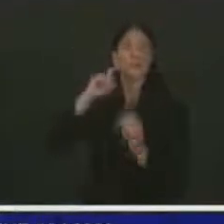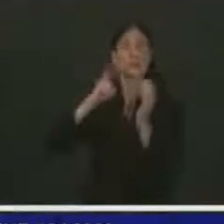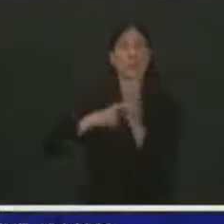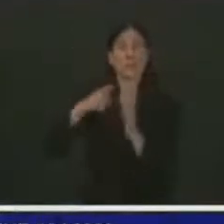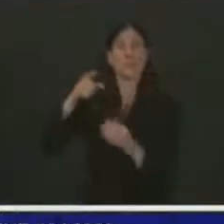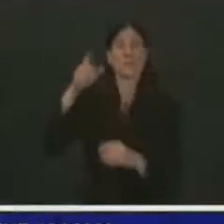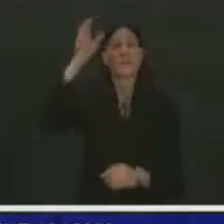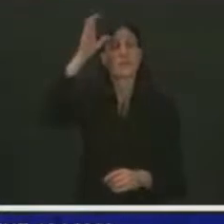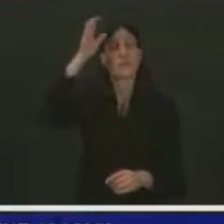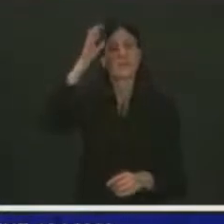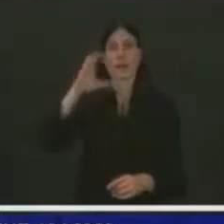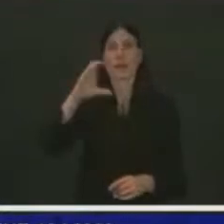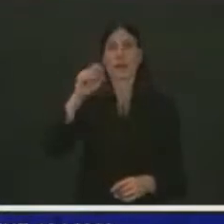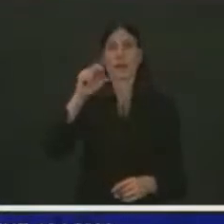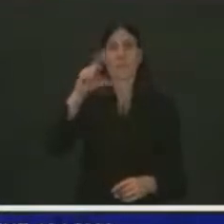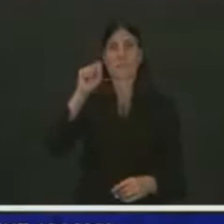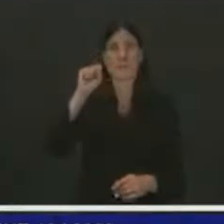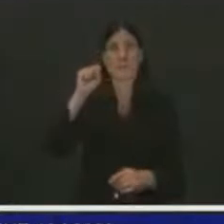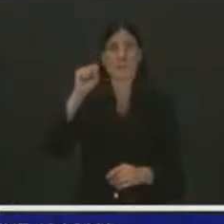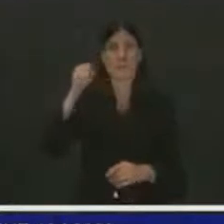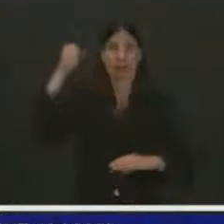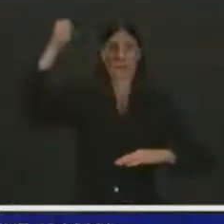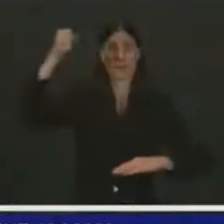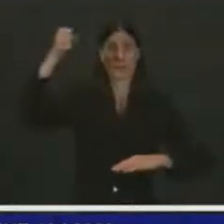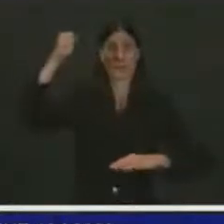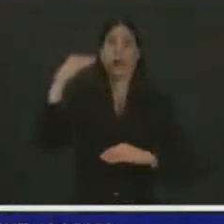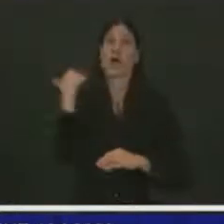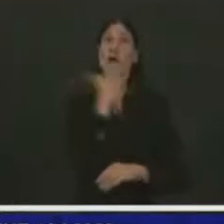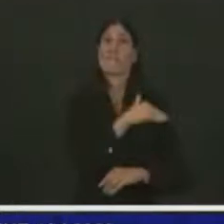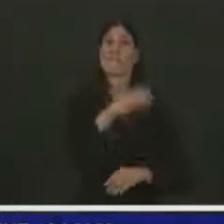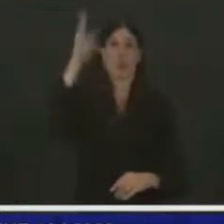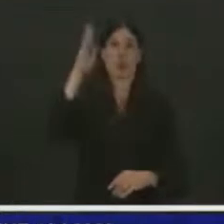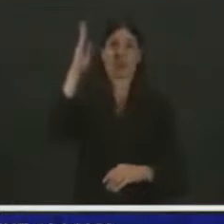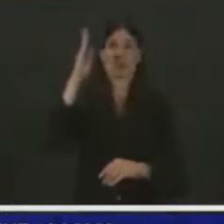Should the one in Providence, in your mind, be removed?